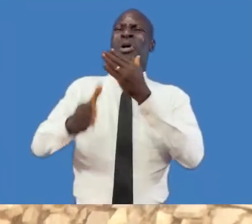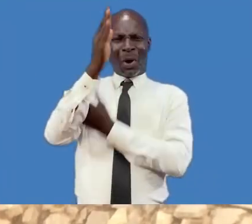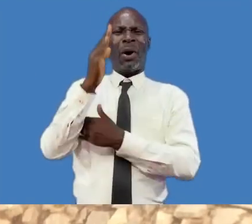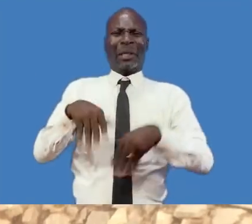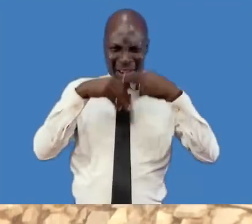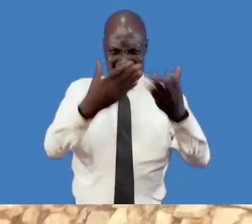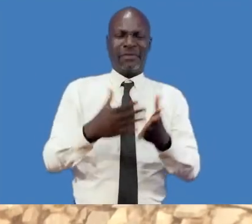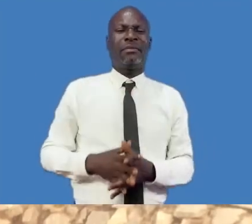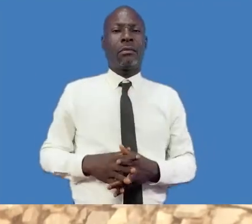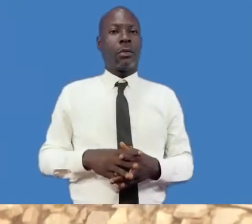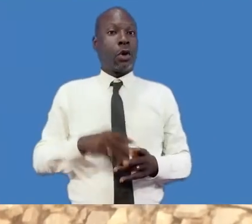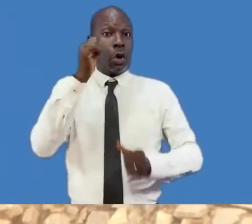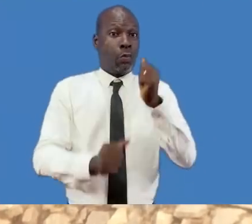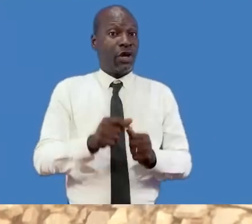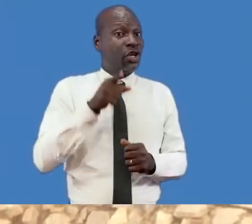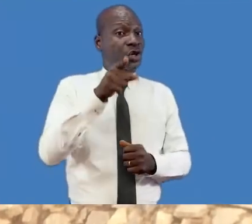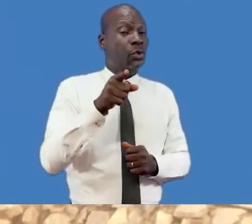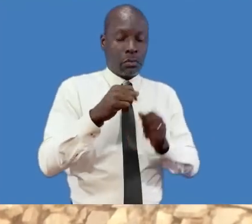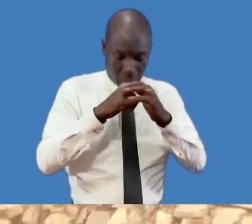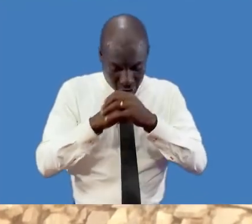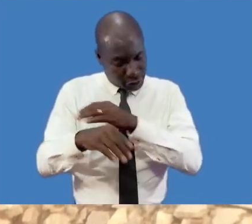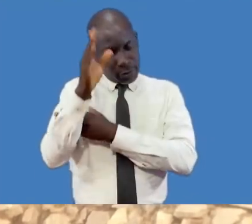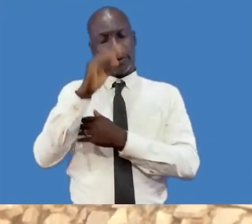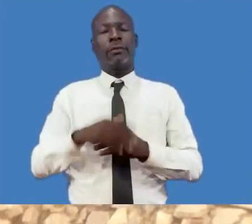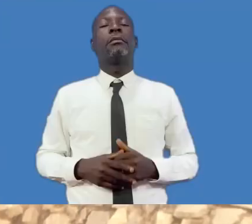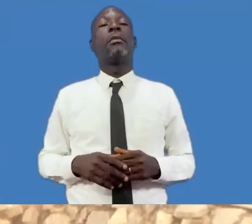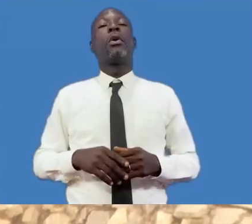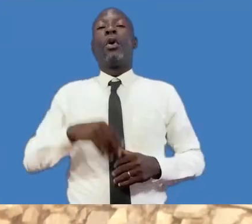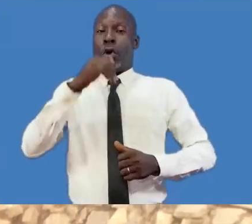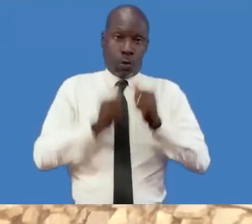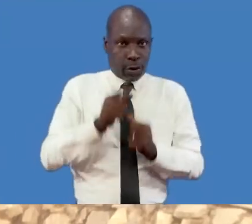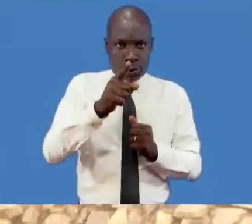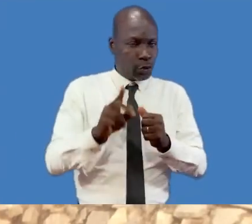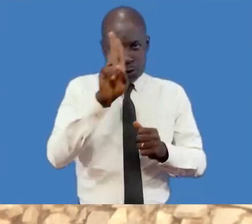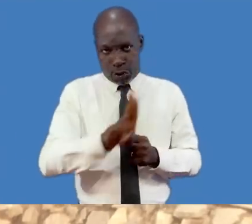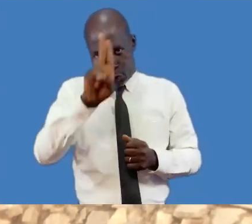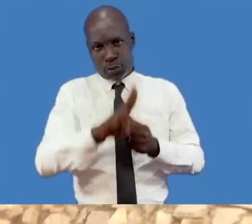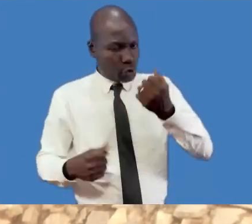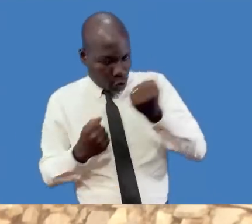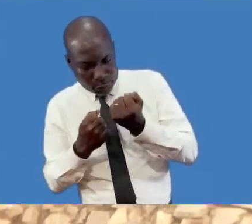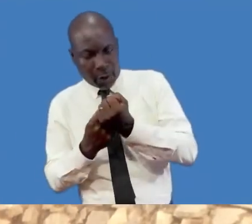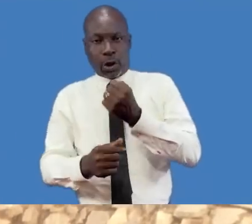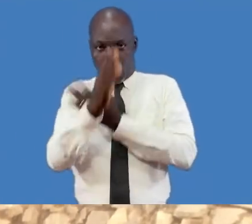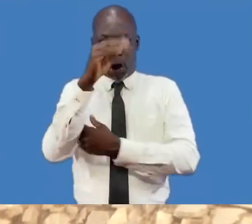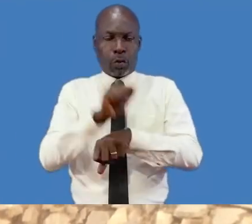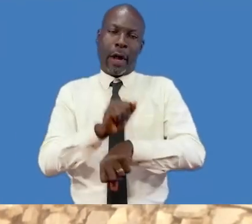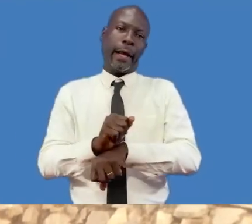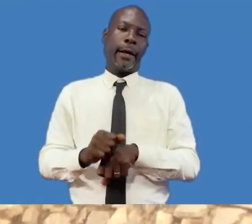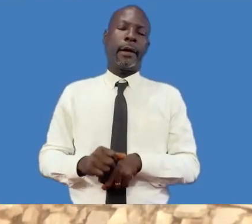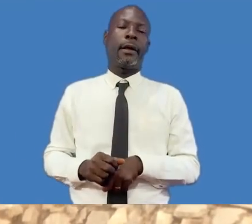mu niema no emu de wo hen na adusum nyame emu de wo hen na wo de ebo aso nyankopon adwuma entumi